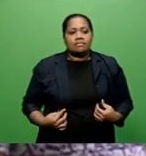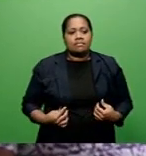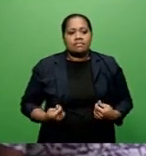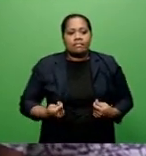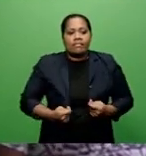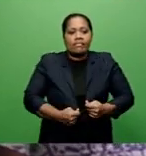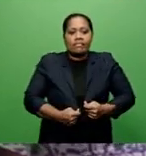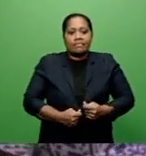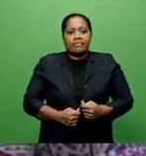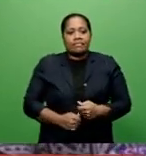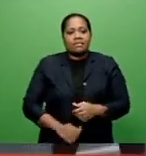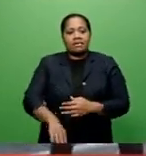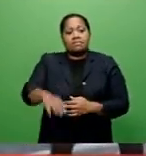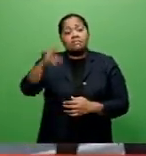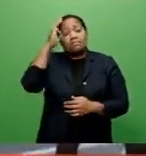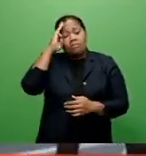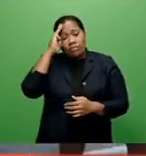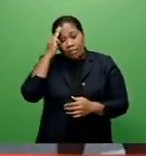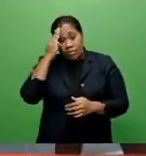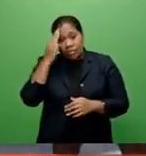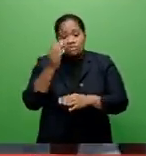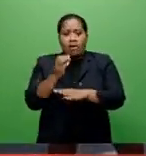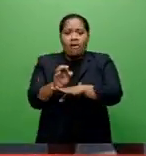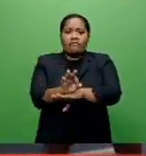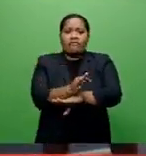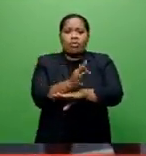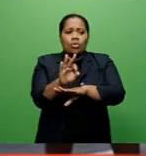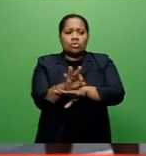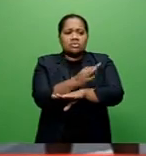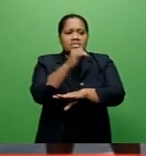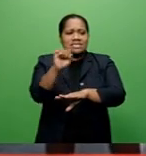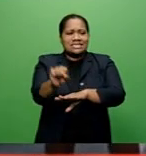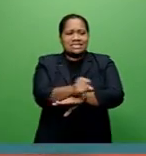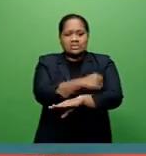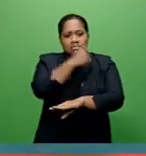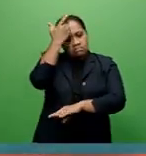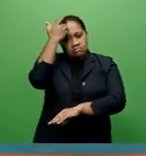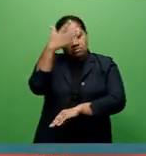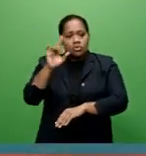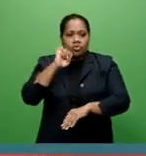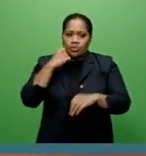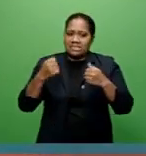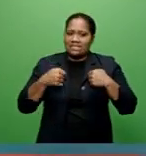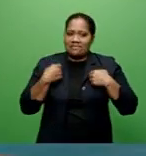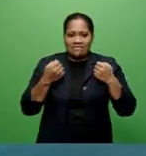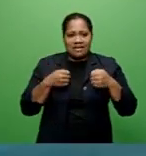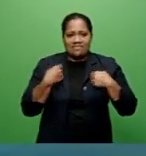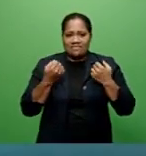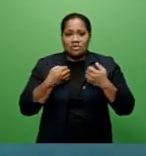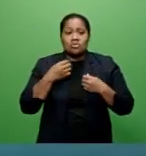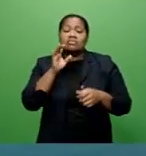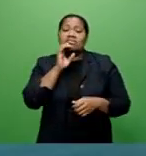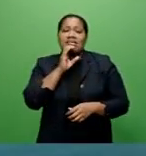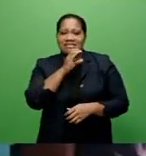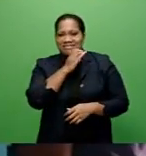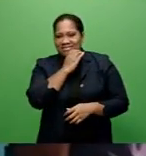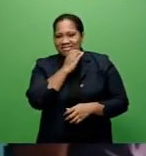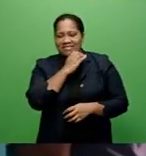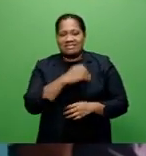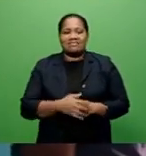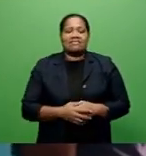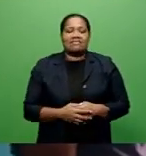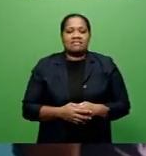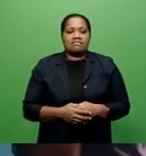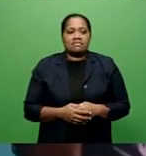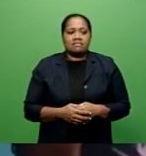The memories of floating at sea, not knowing if they will survive, will forever haunt cousins Nero Christopher and Areta Tion.